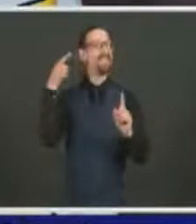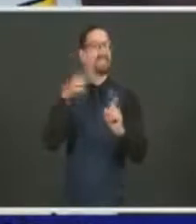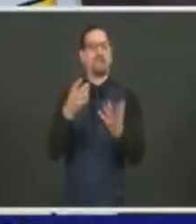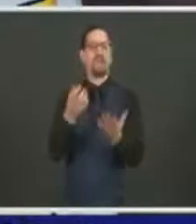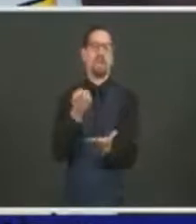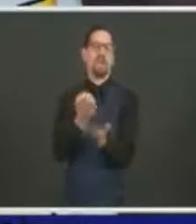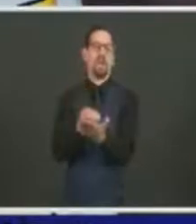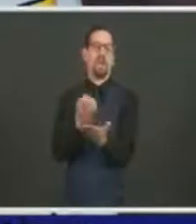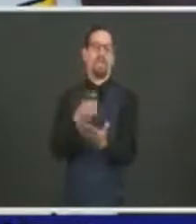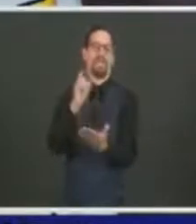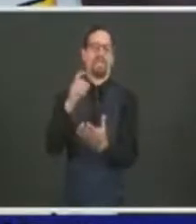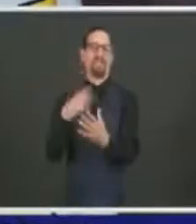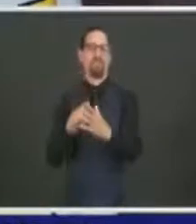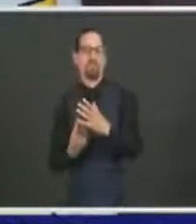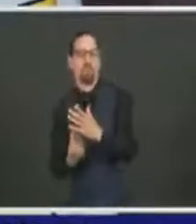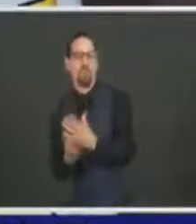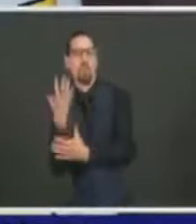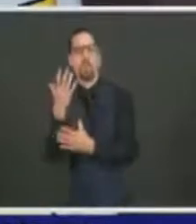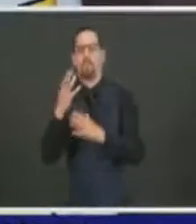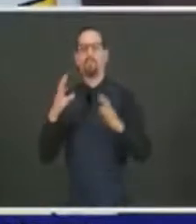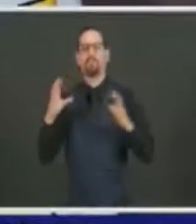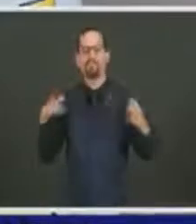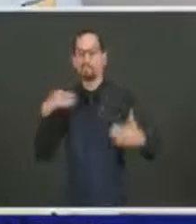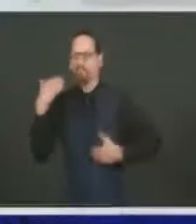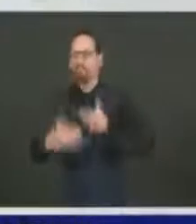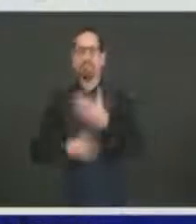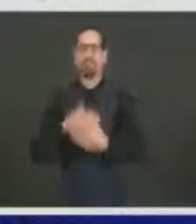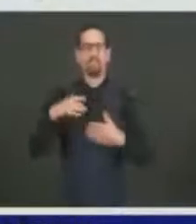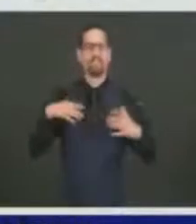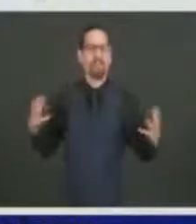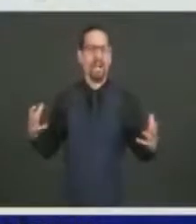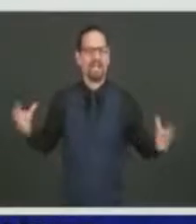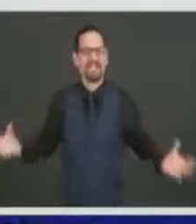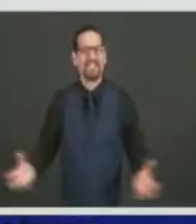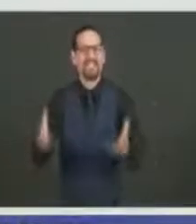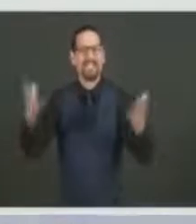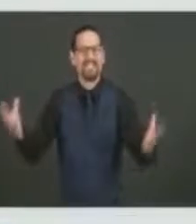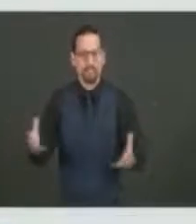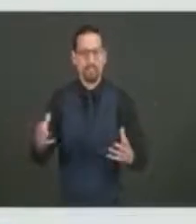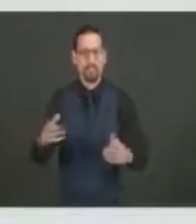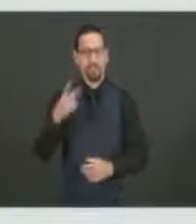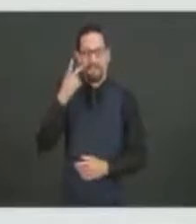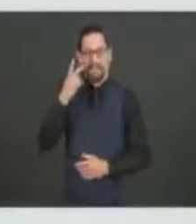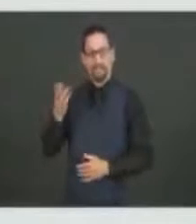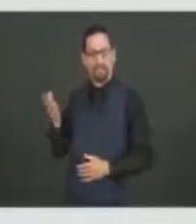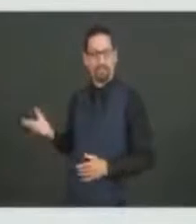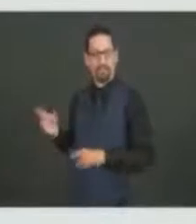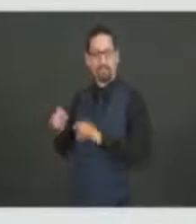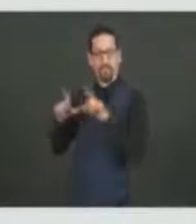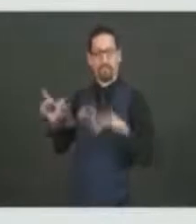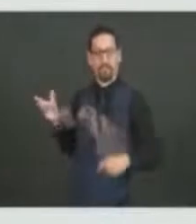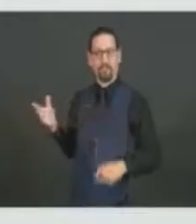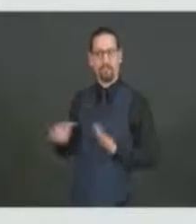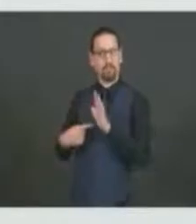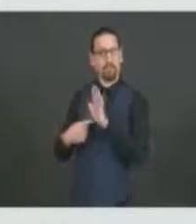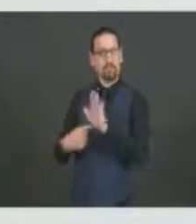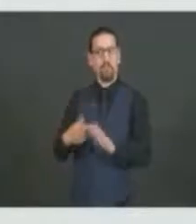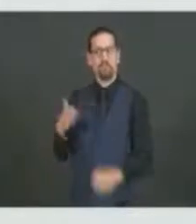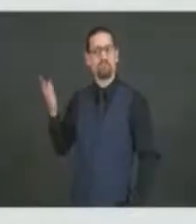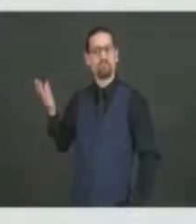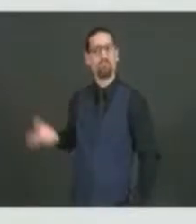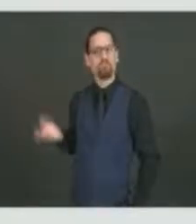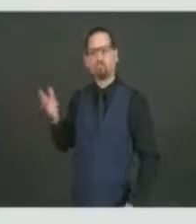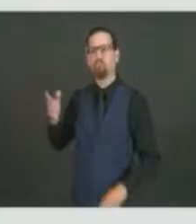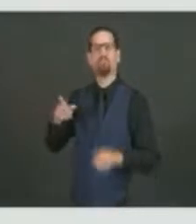as possible. So as you see on the slide in front of you, we're not making any changes to previously